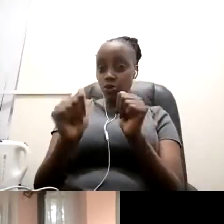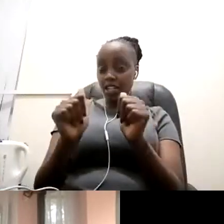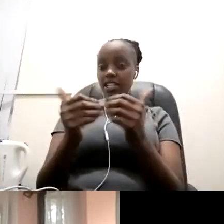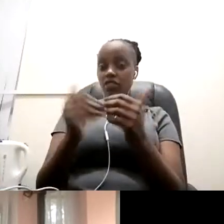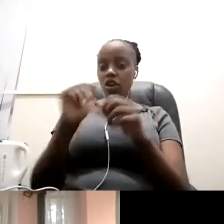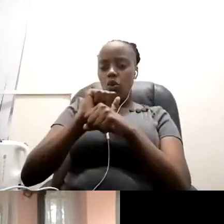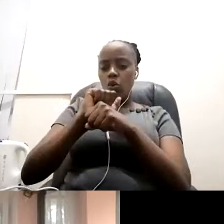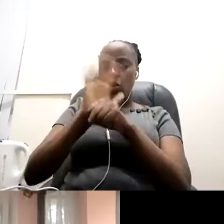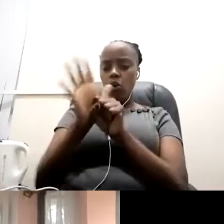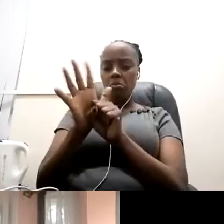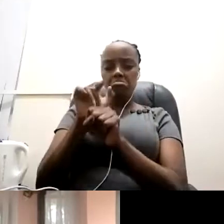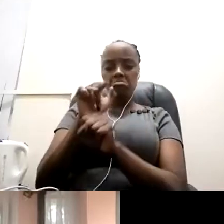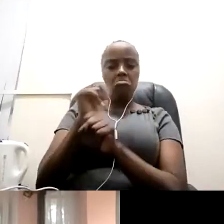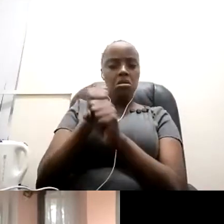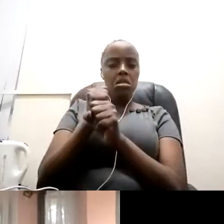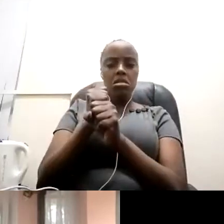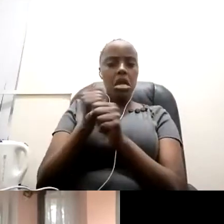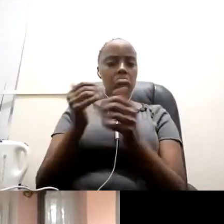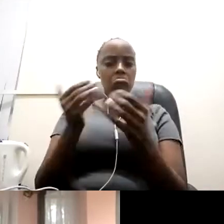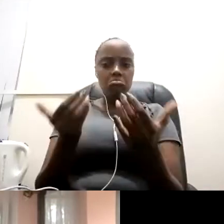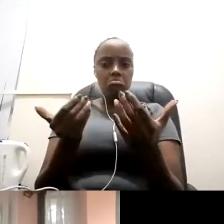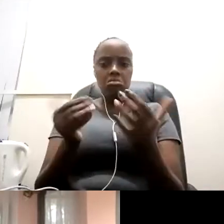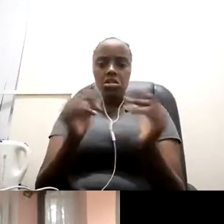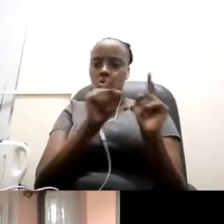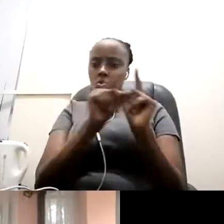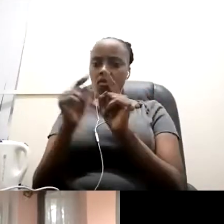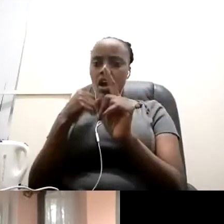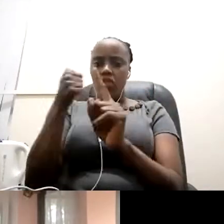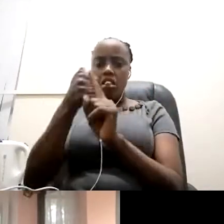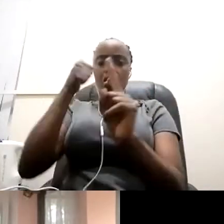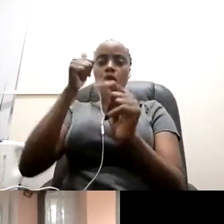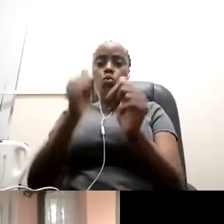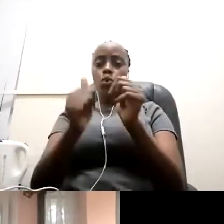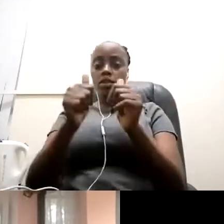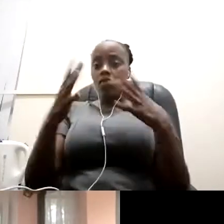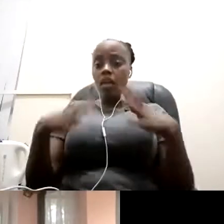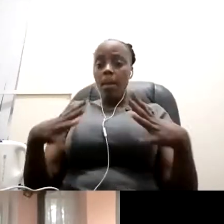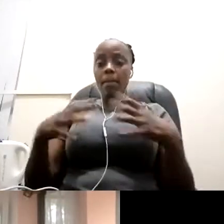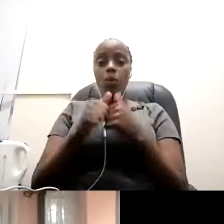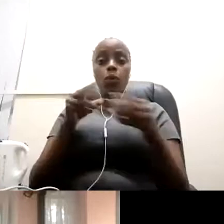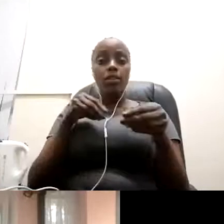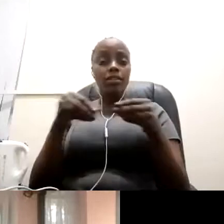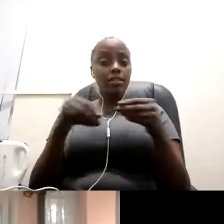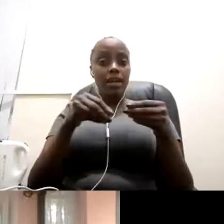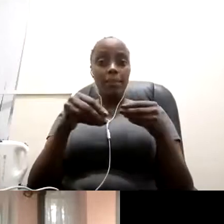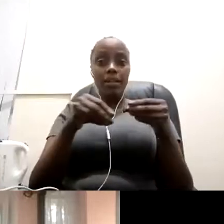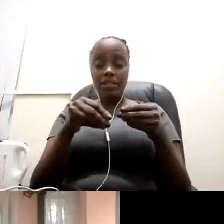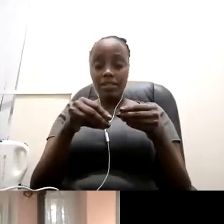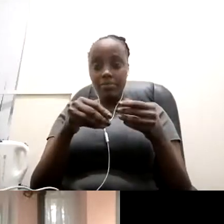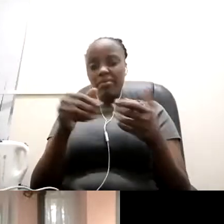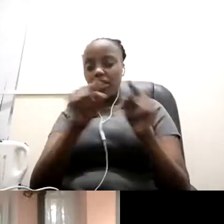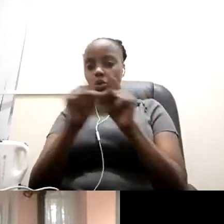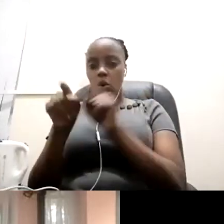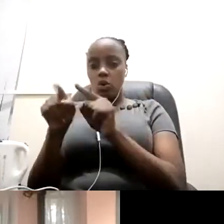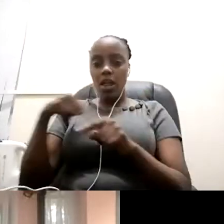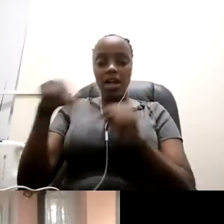COVID-19 has implied to people with disabilities, and also what can we